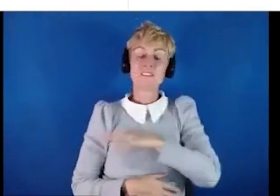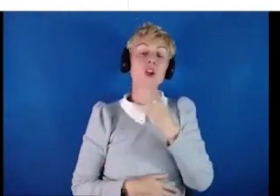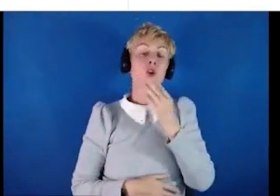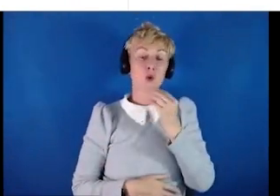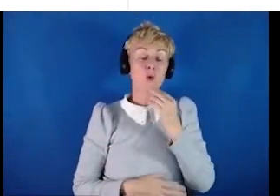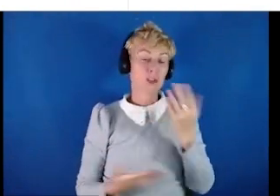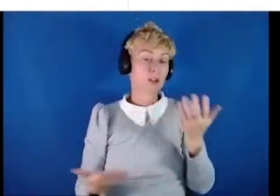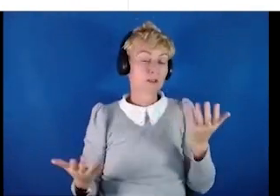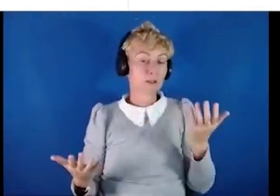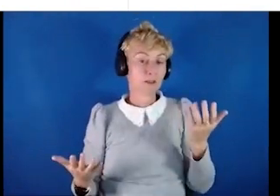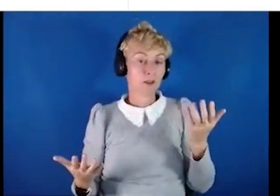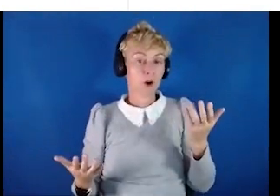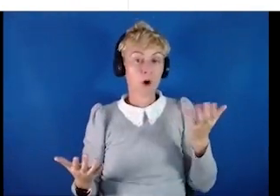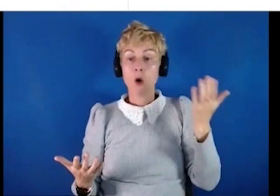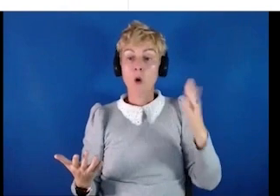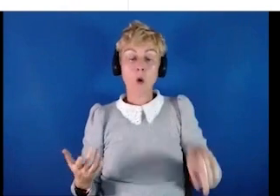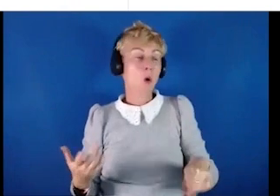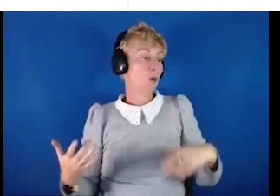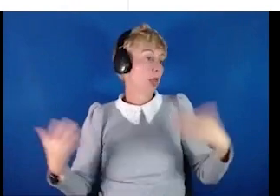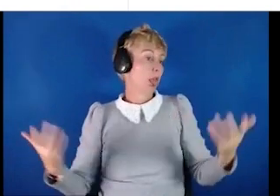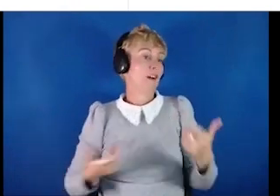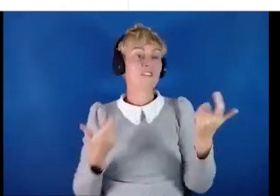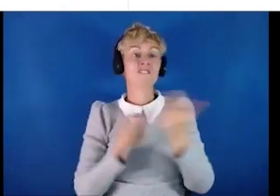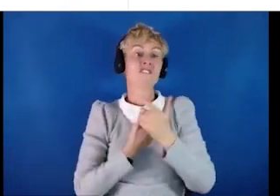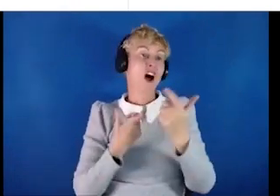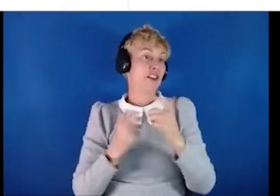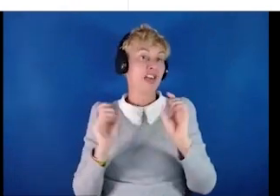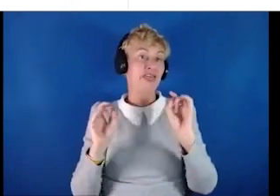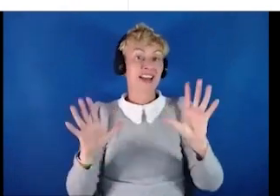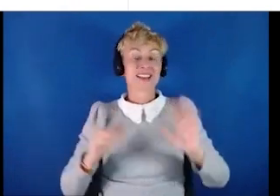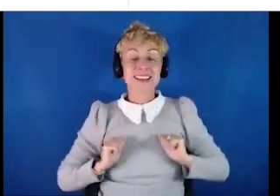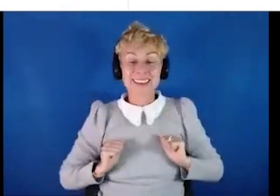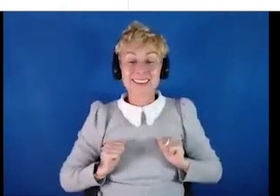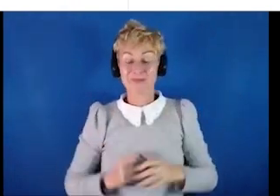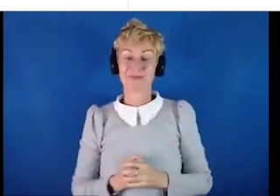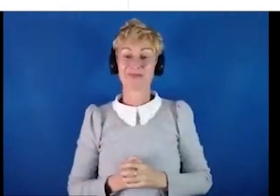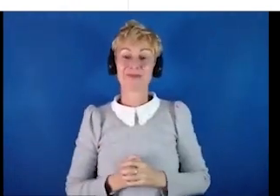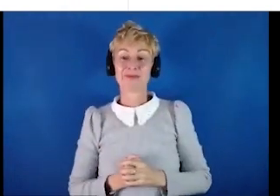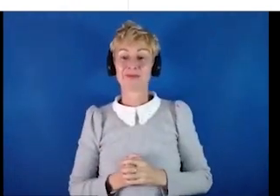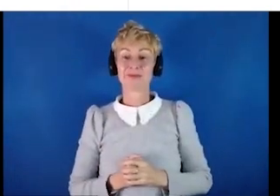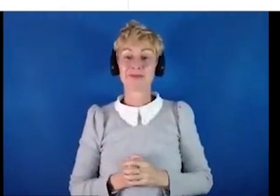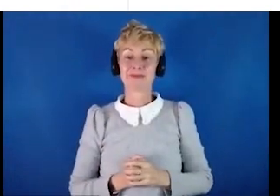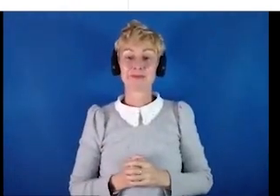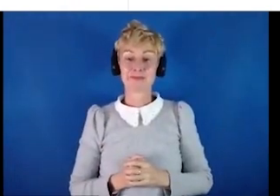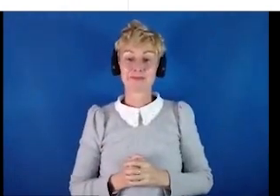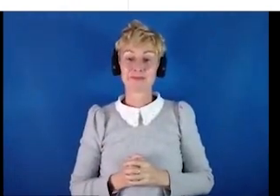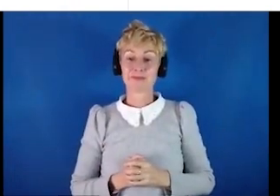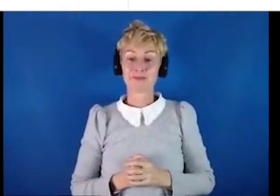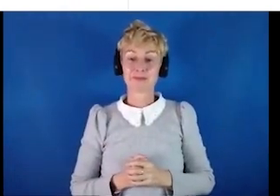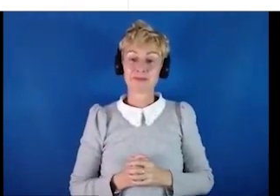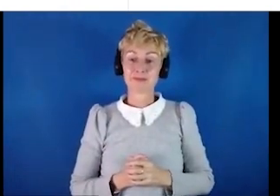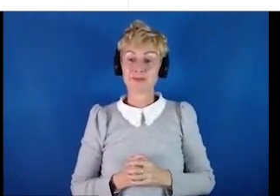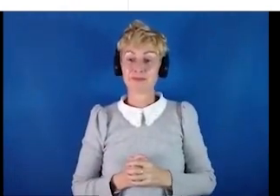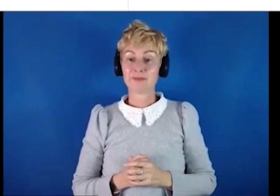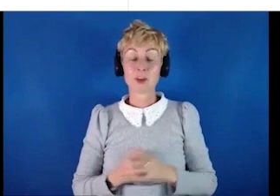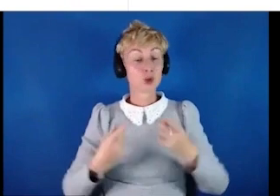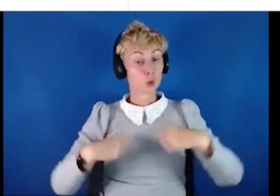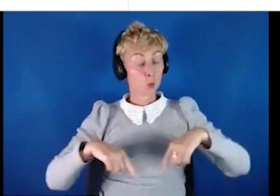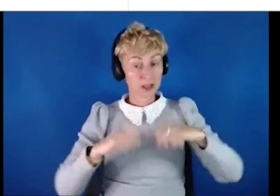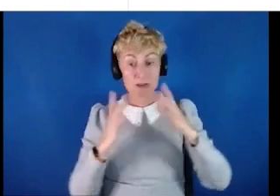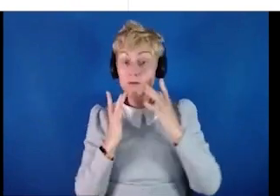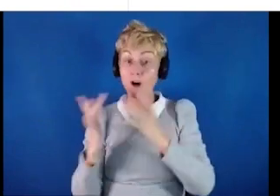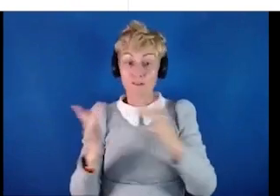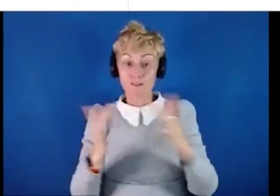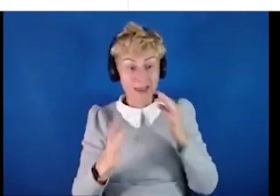and not just a little fun project that we wanted to do for the fun of it. And we conducted a